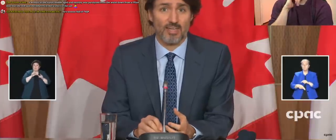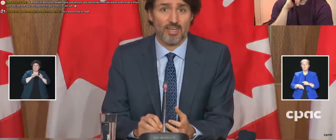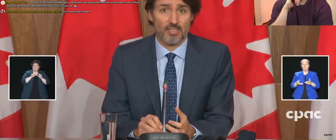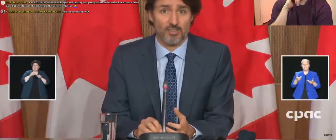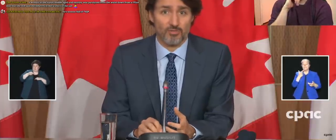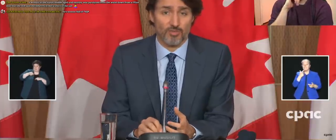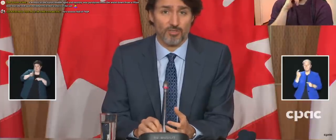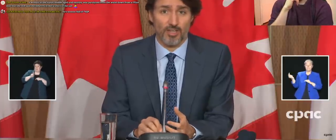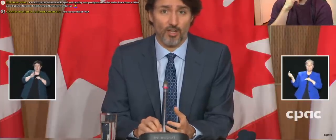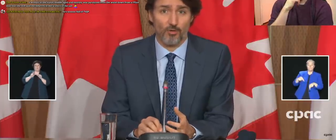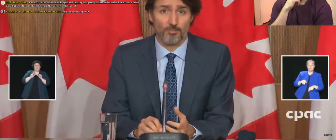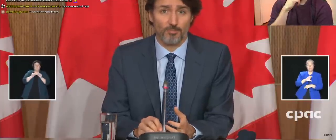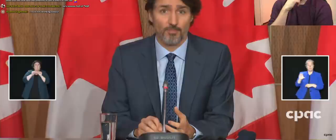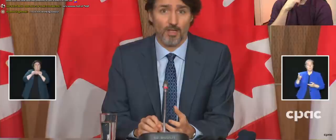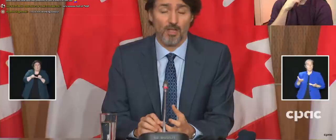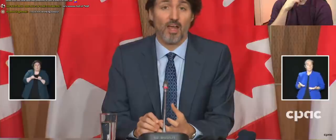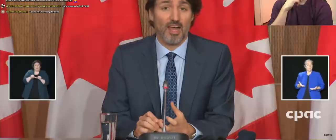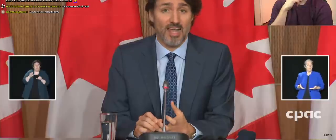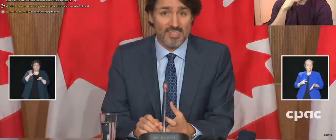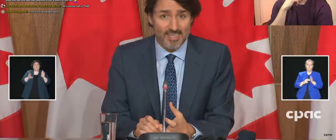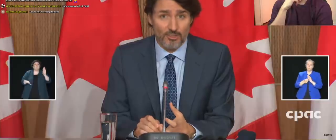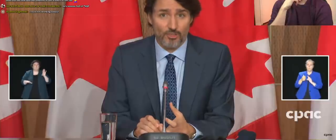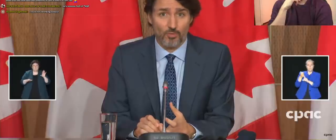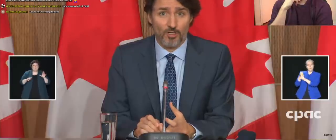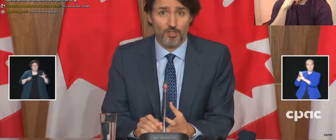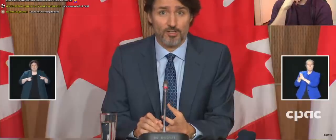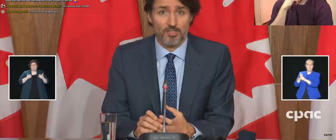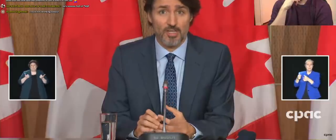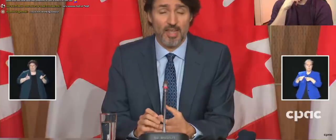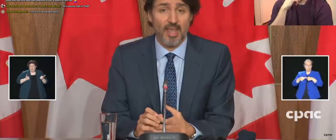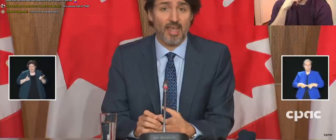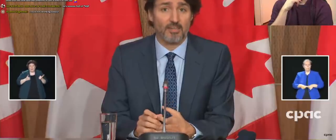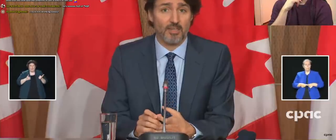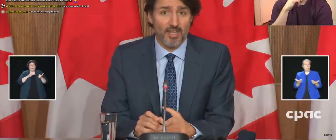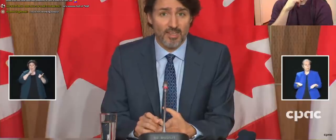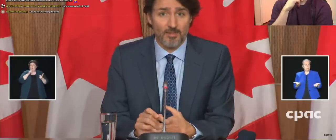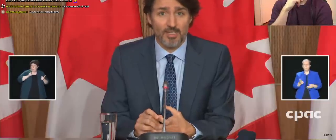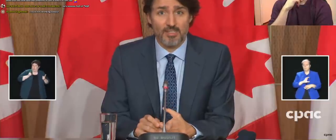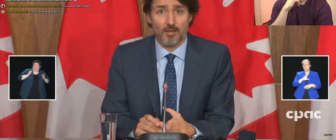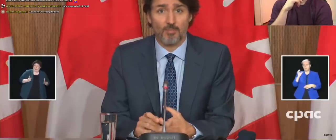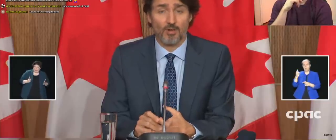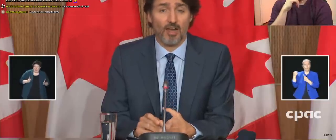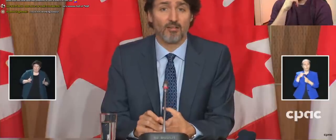or Canadians returning home, essential